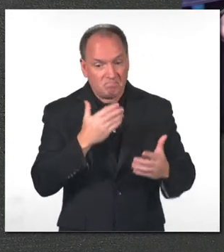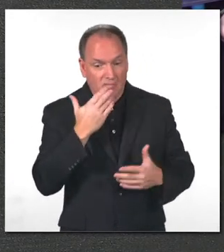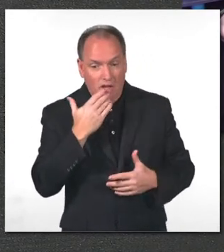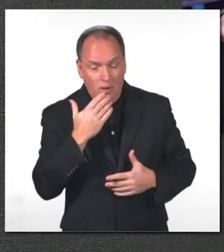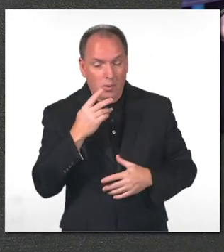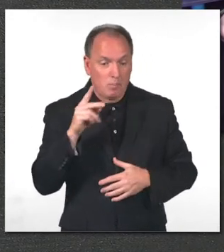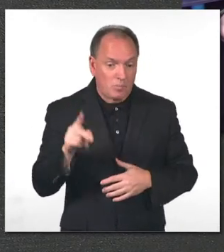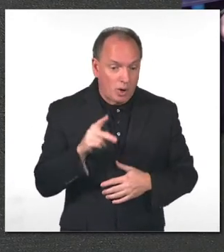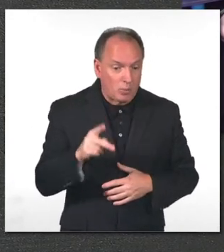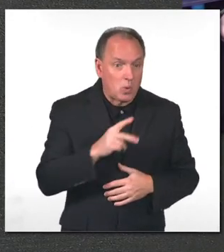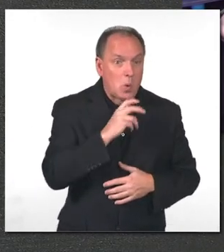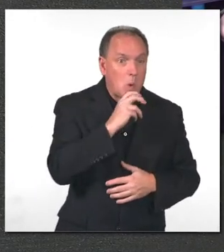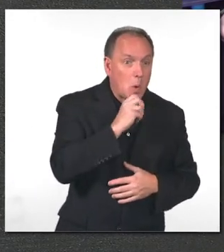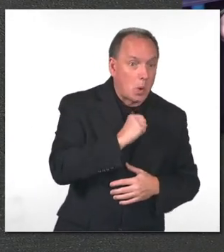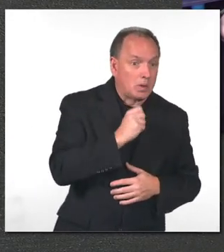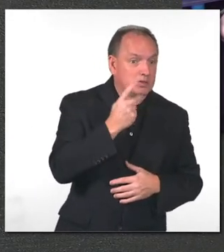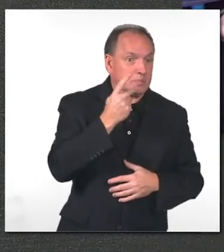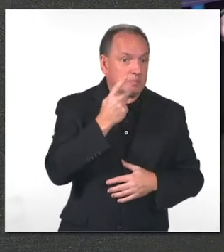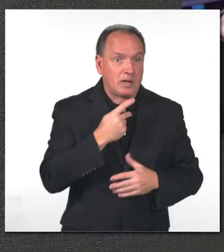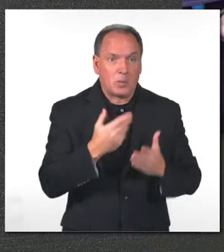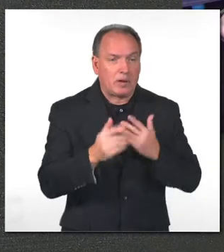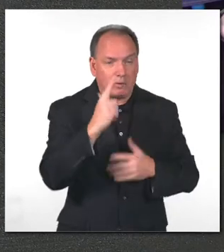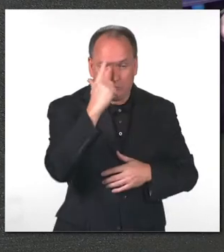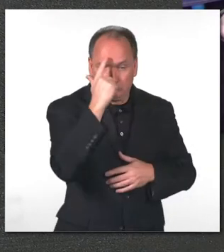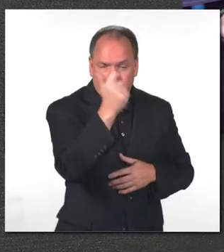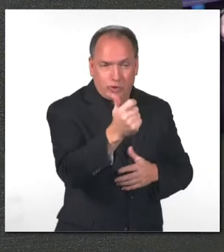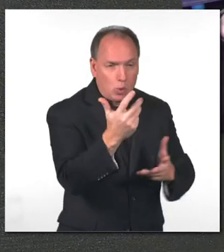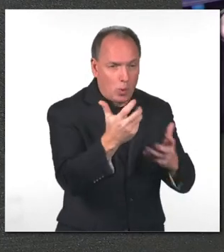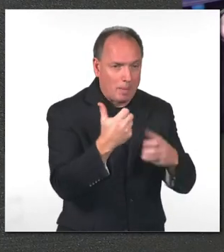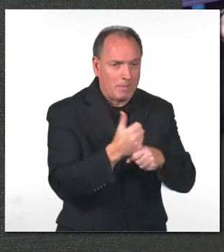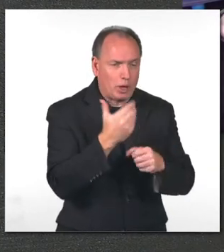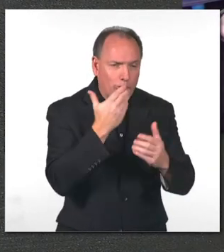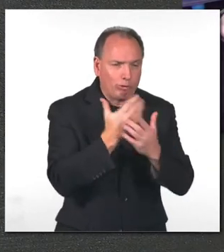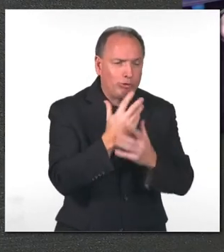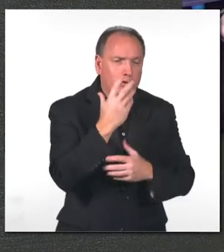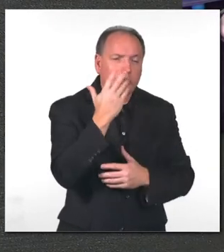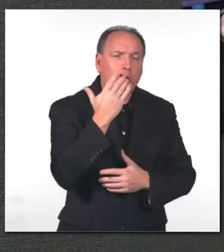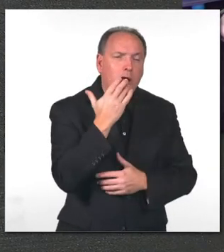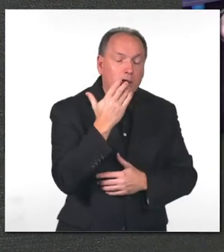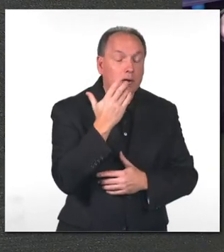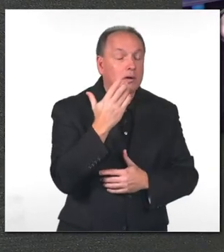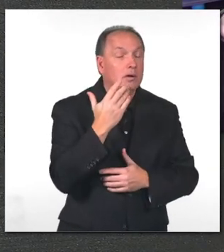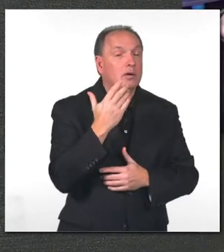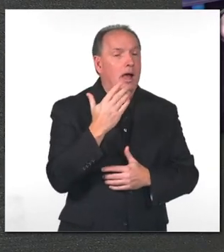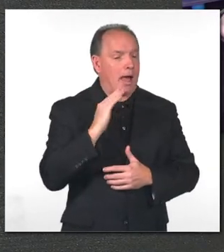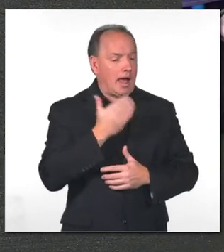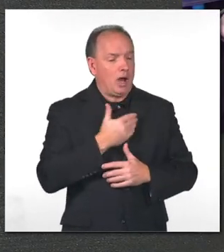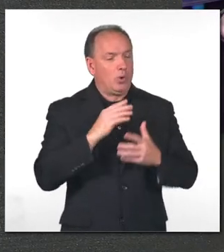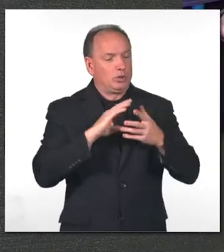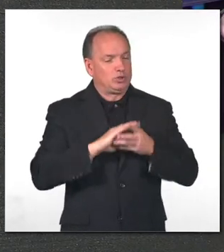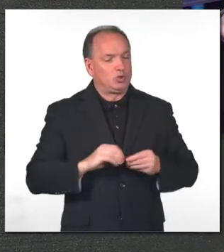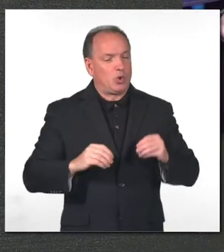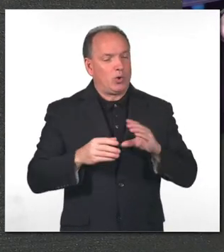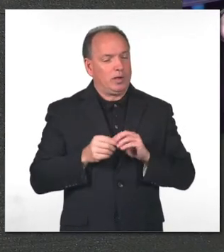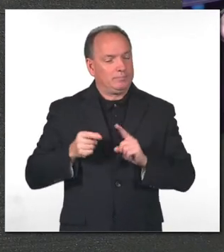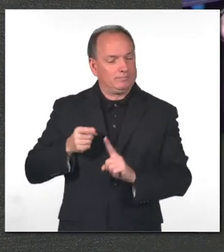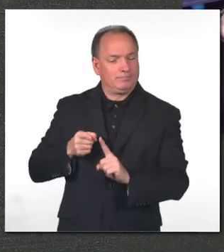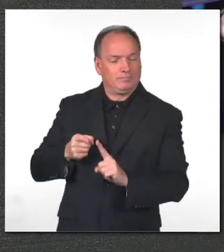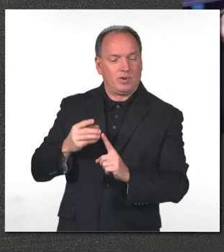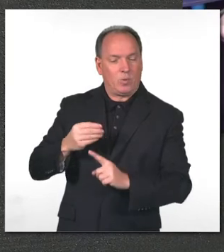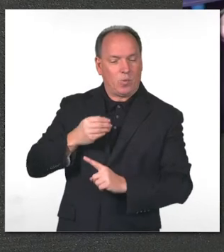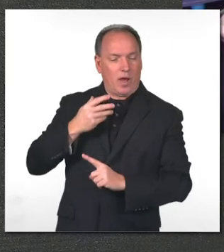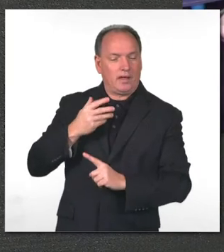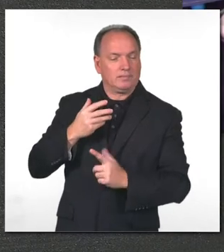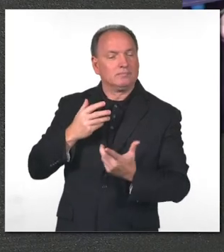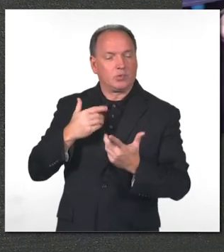purple, orange, or pink, if you want to make a colorful bunny. Since our bunny in the story was white, I'm going to choose a white sock.